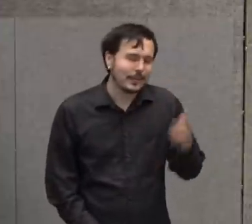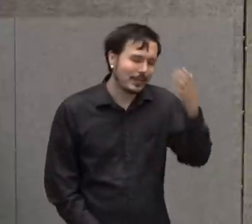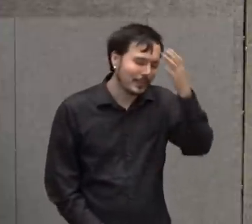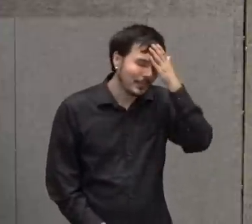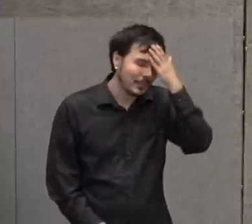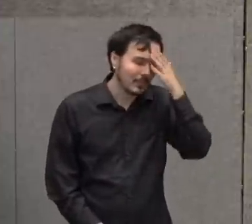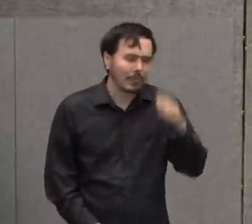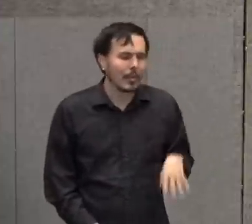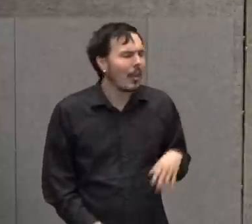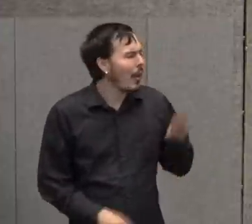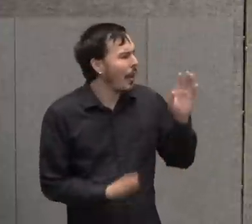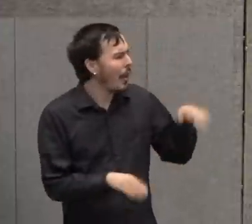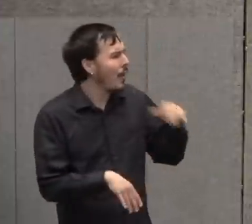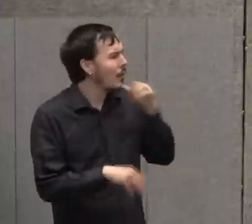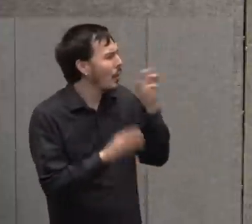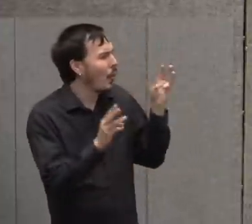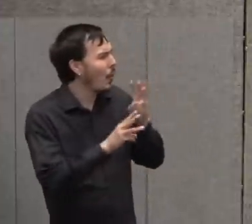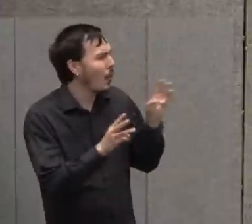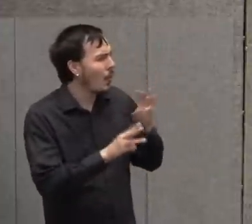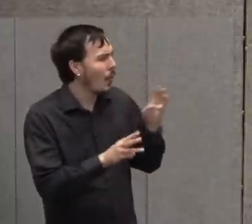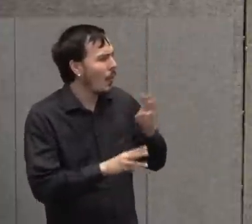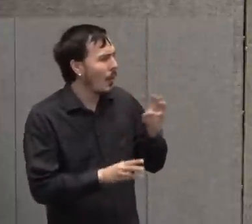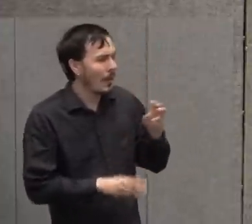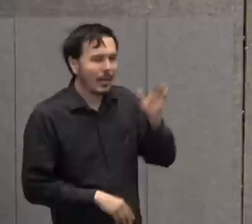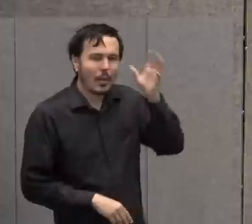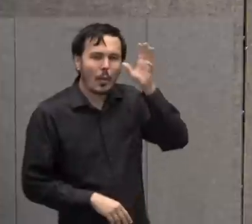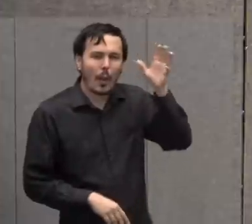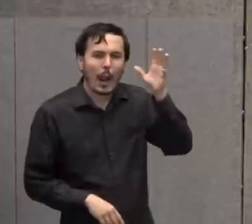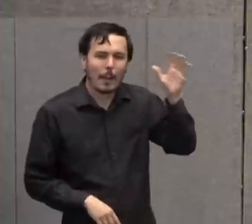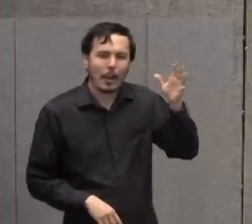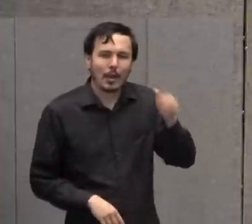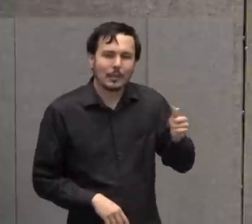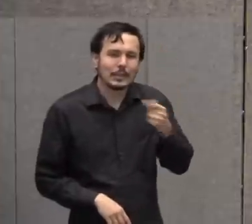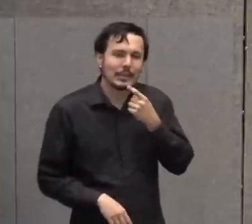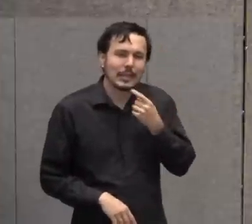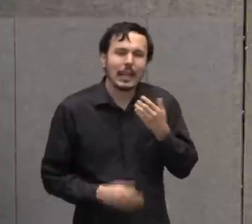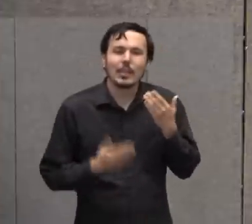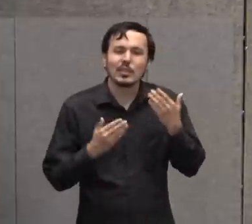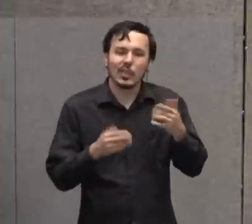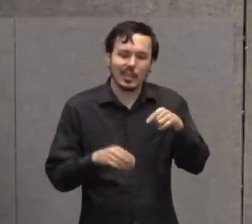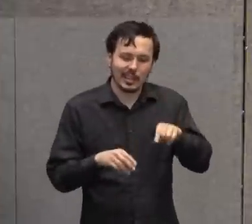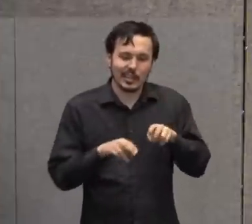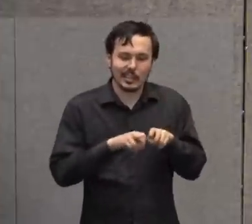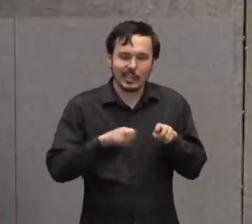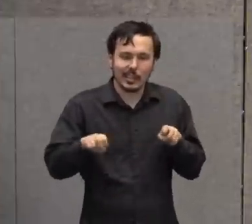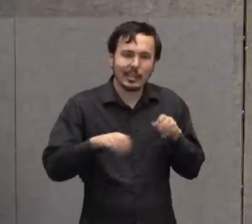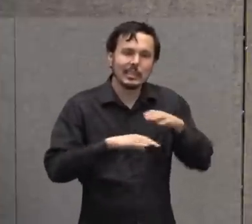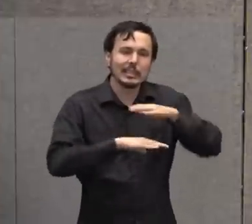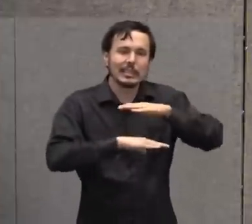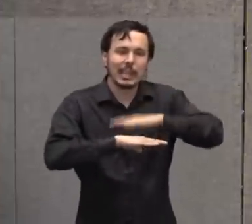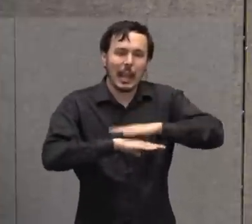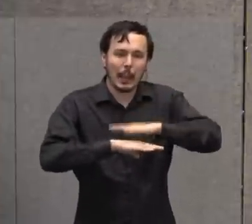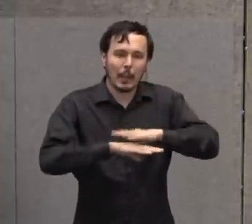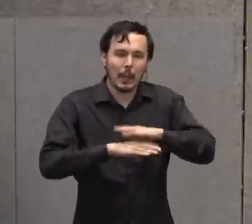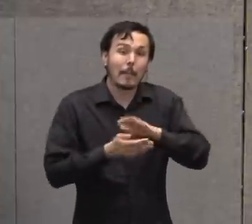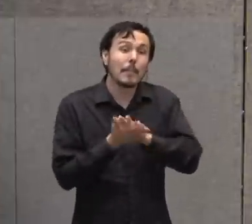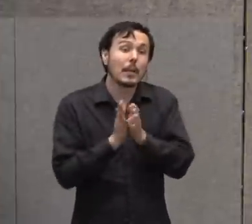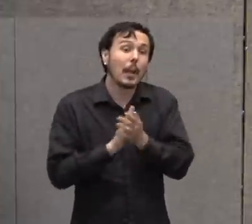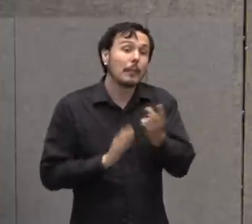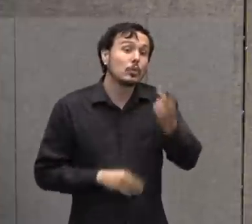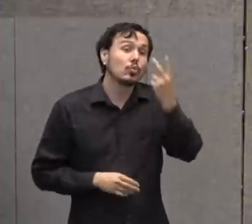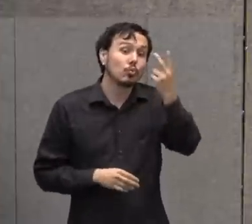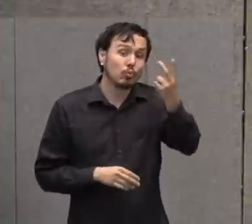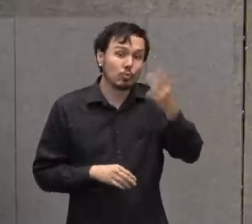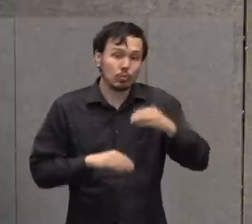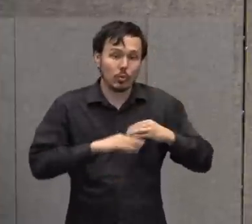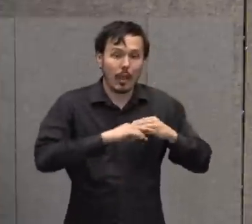"Don't worry. We're all family, right?" Gramps said. "Let's just split this long line of tables in two. There'll be plenty of room for us